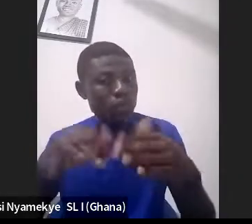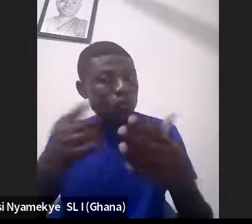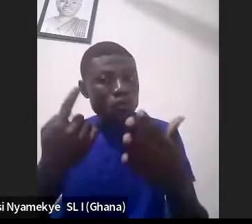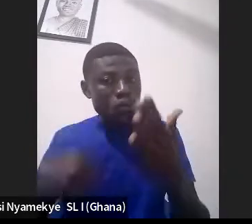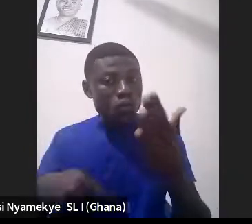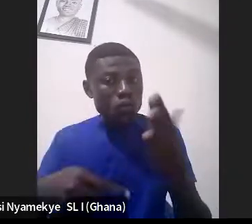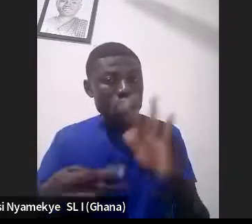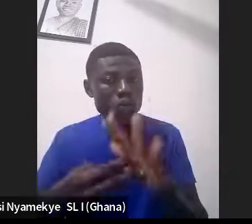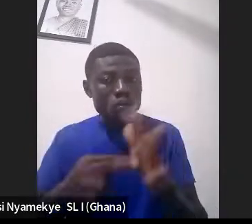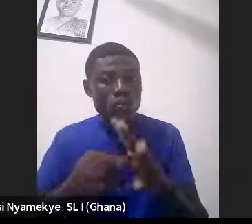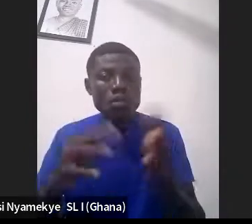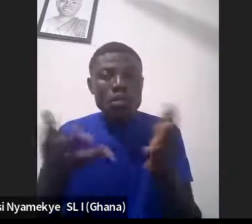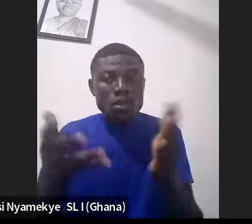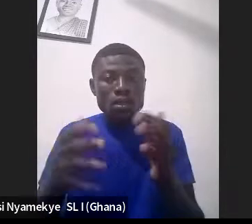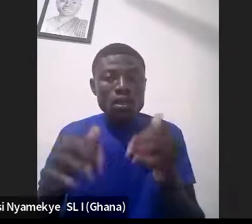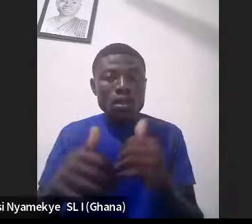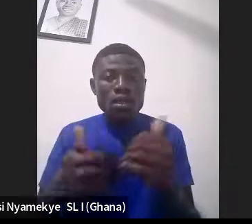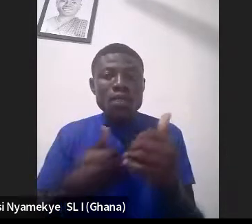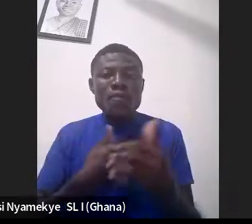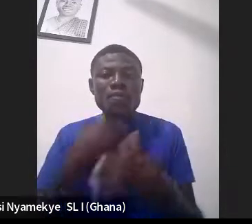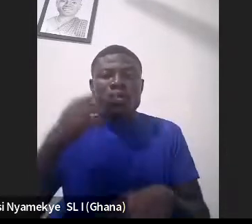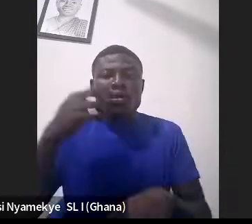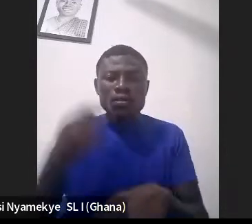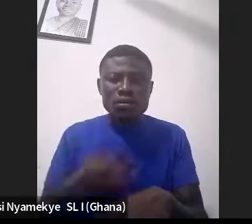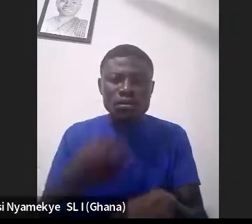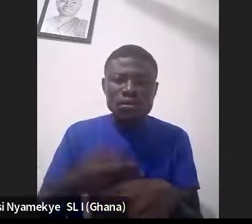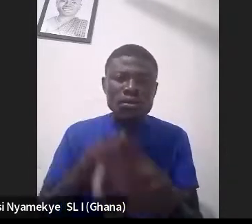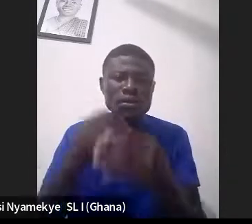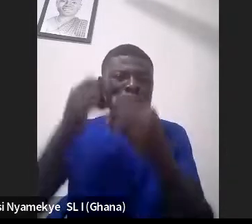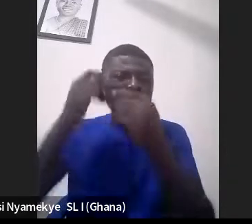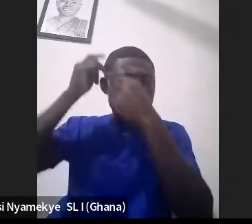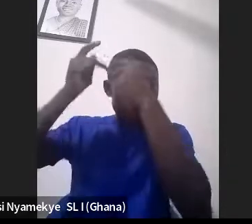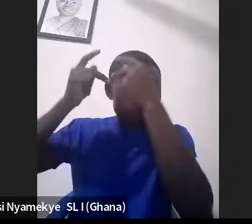early on that they're having difficulty, processing,